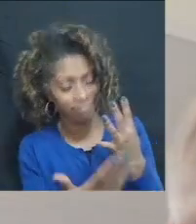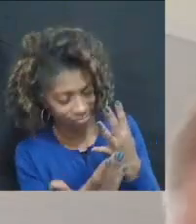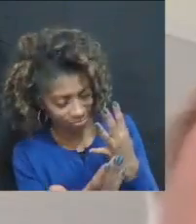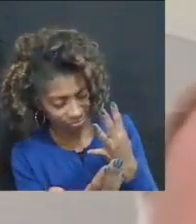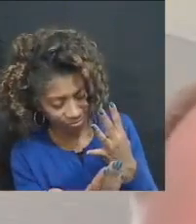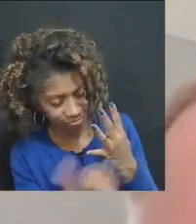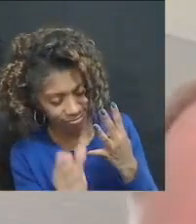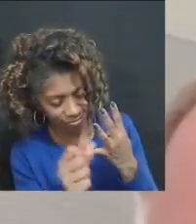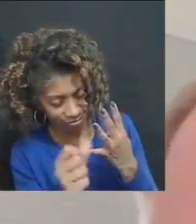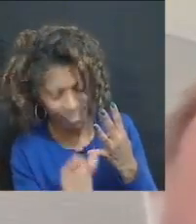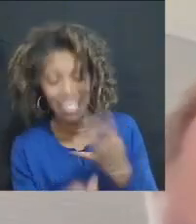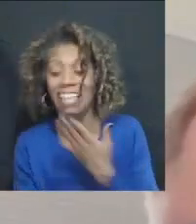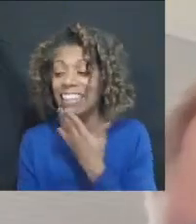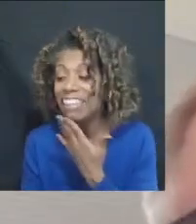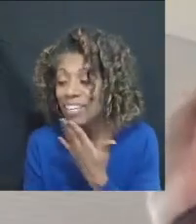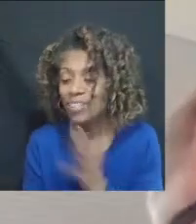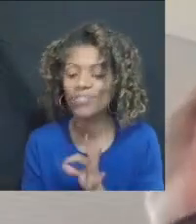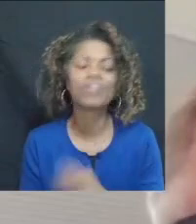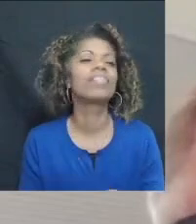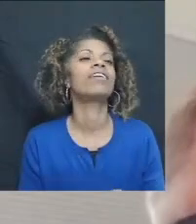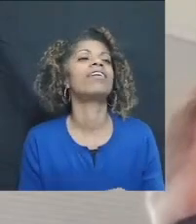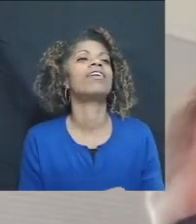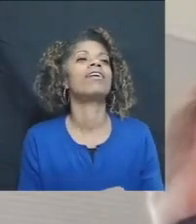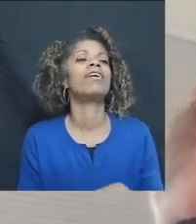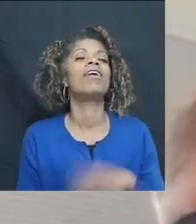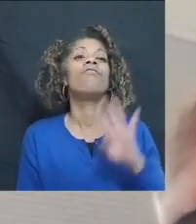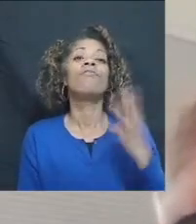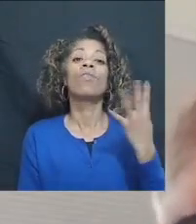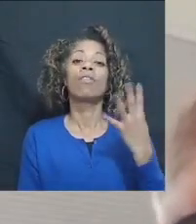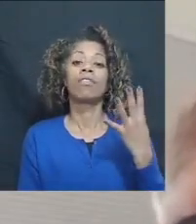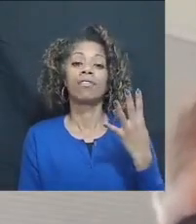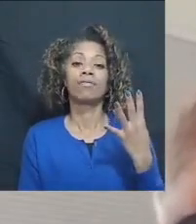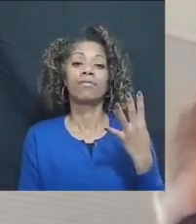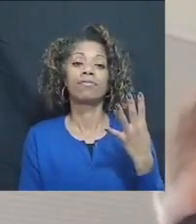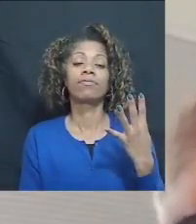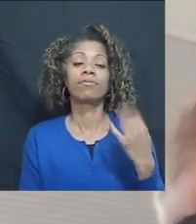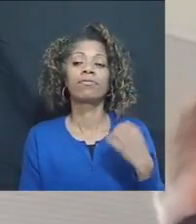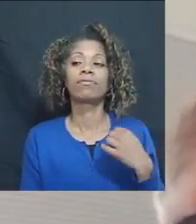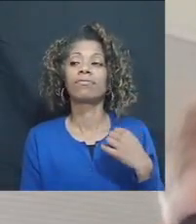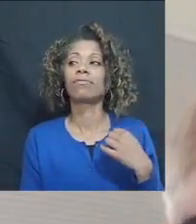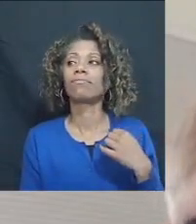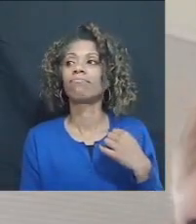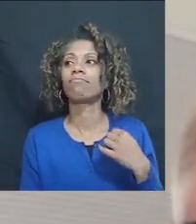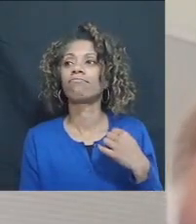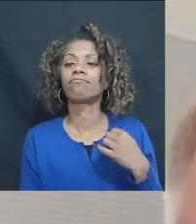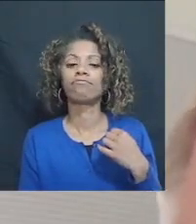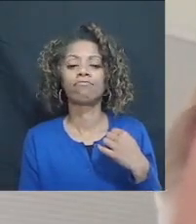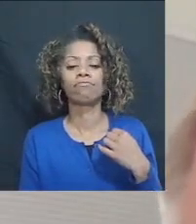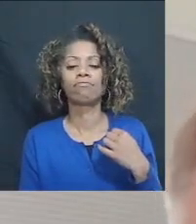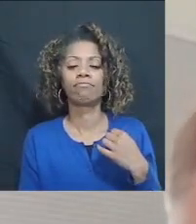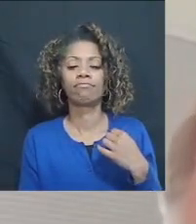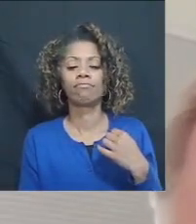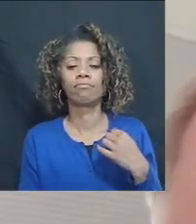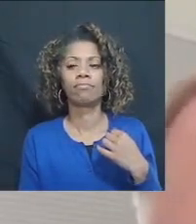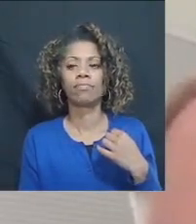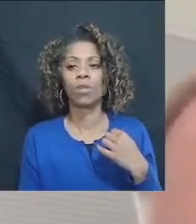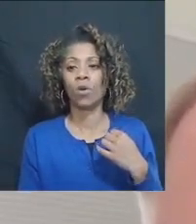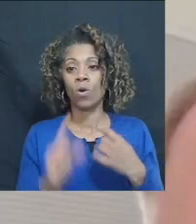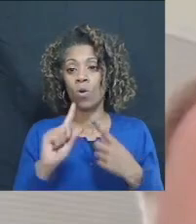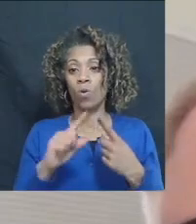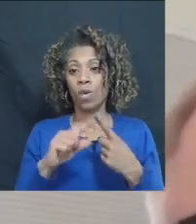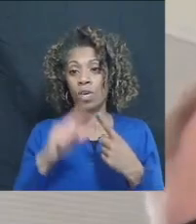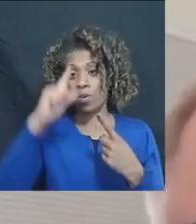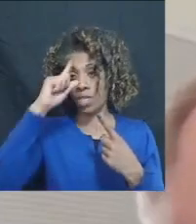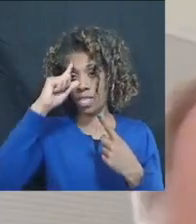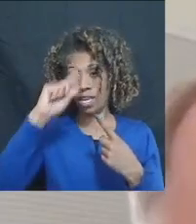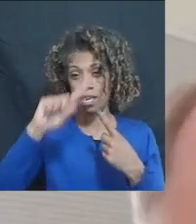Appreciate. The fourth is, when you think about the kind of staff you have, think about their communication